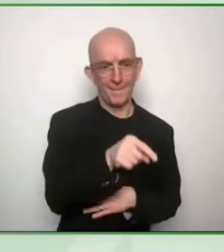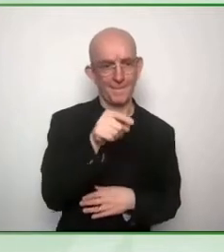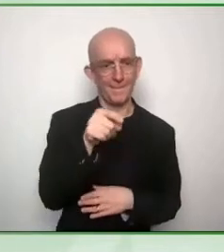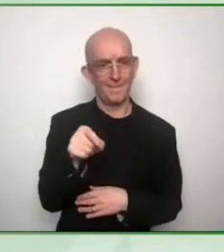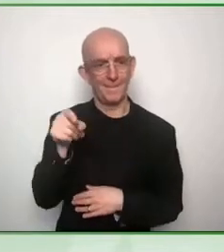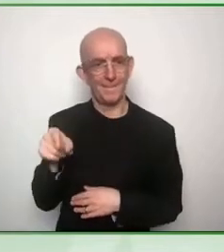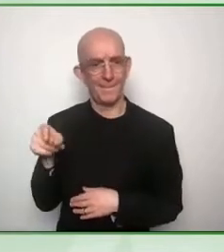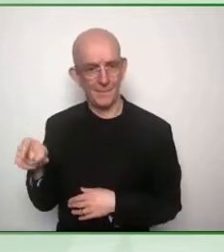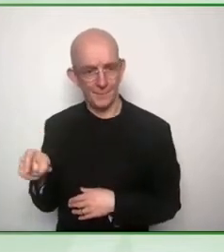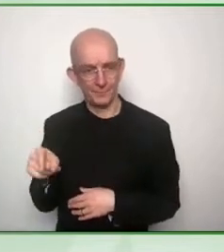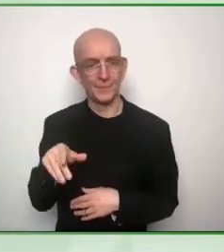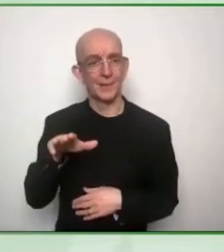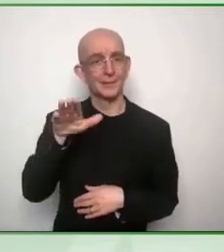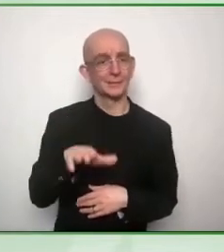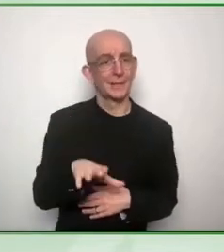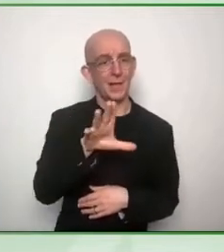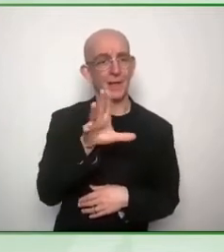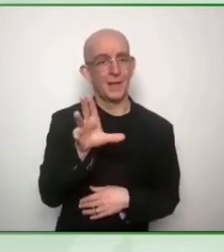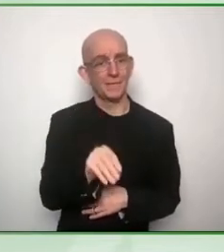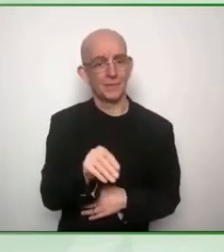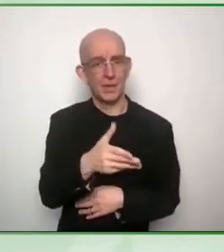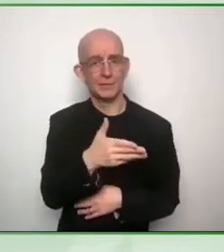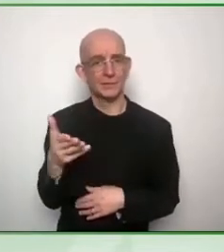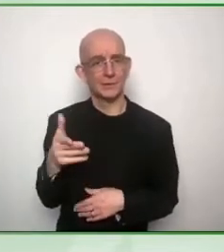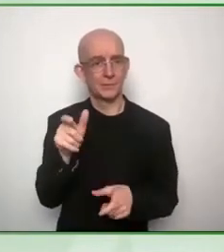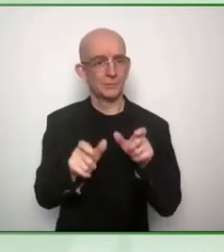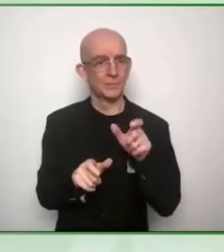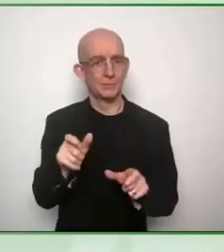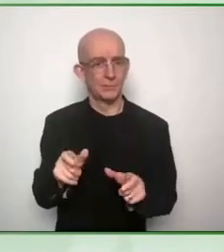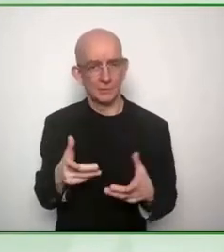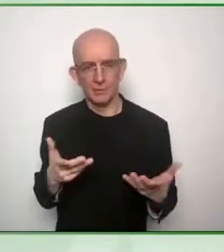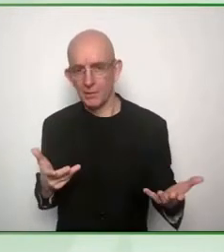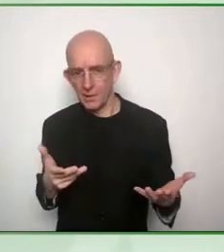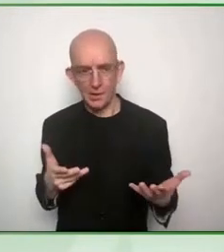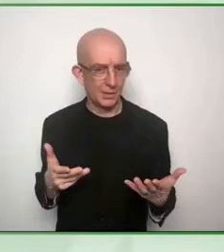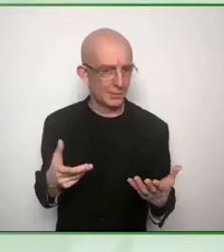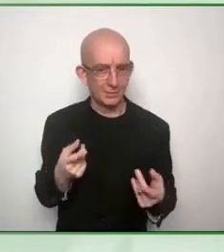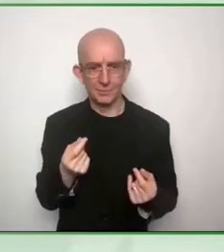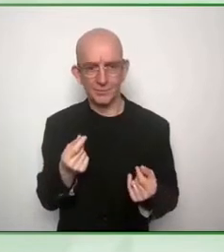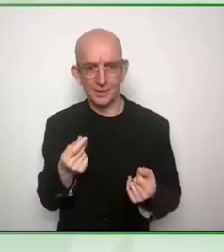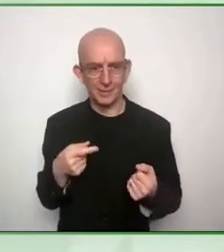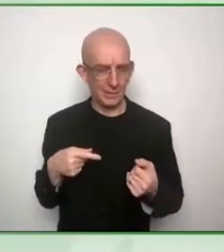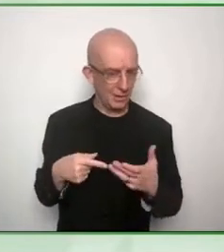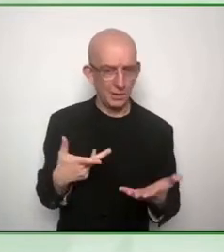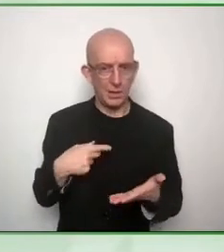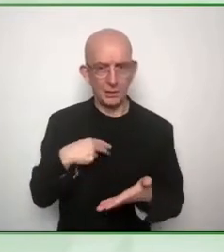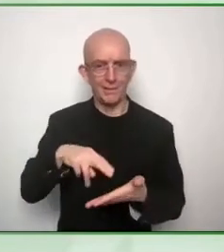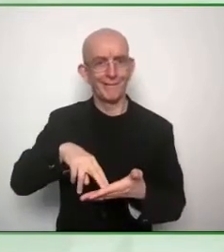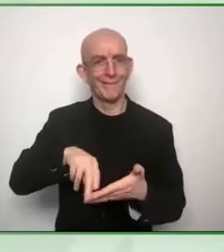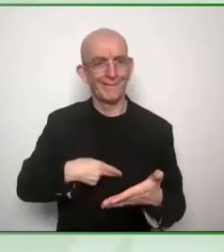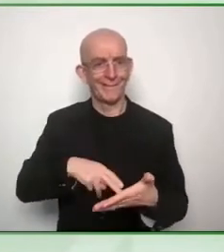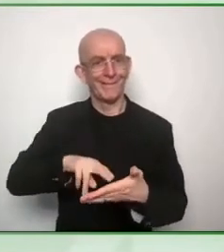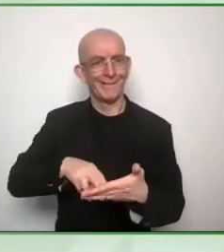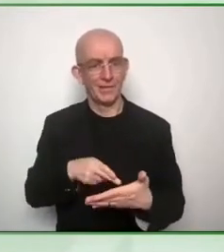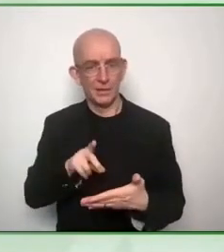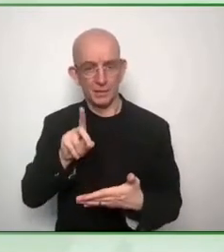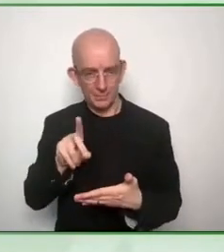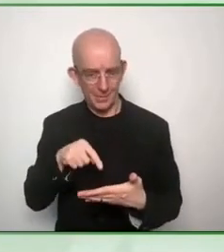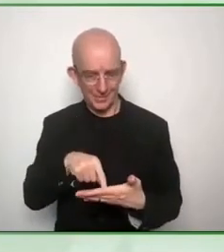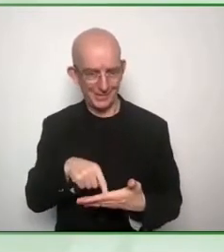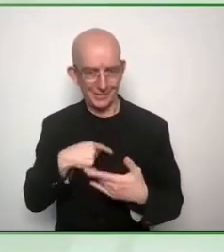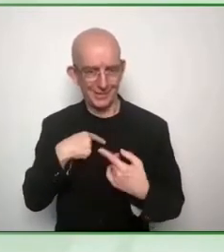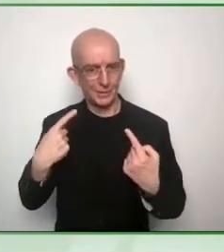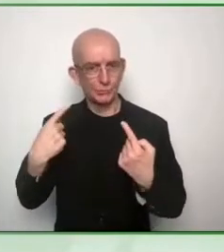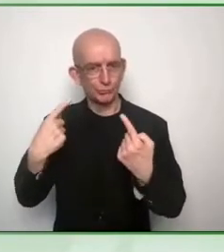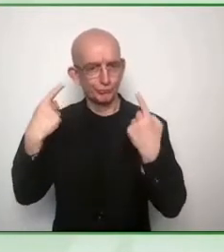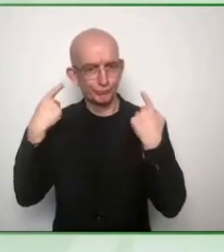targets. But right now we're starting with government and state-owned enterprises. And Nick, how is the reception when you approach a government agency? I mean, they